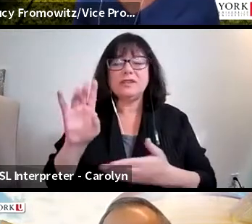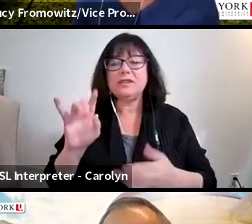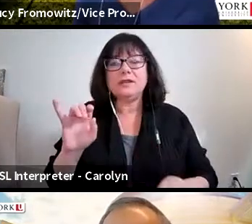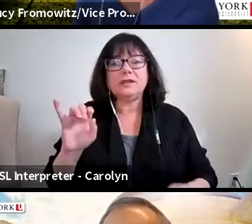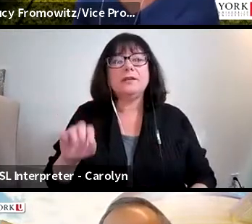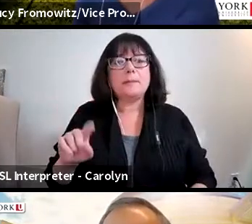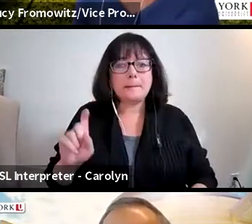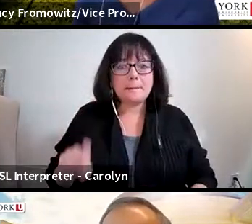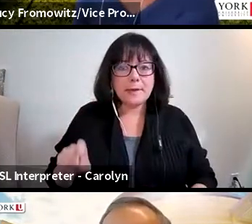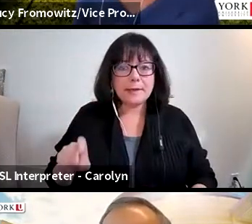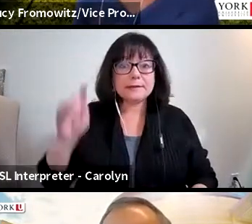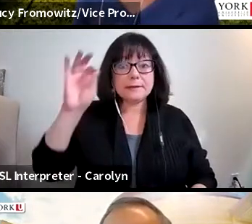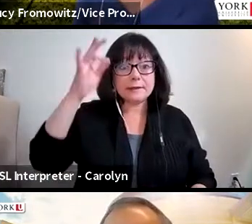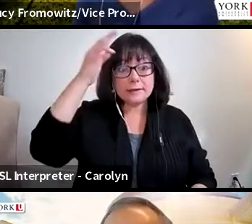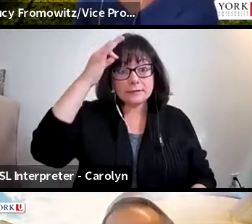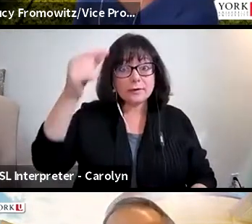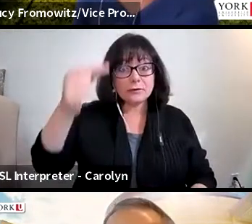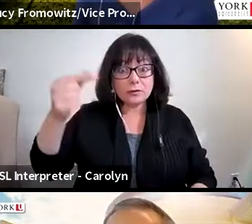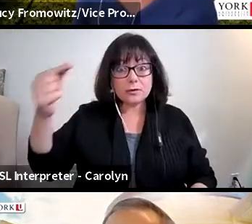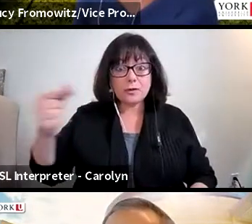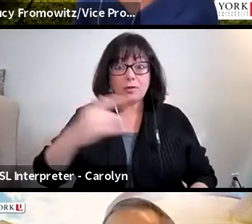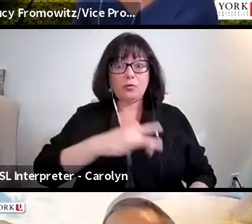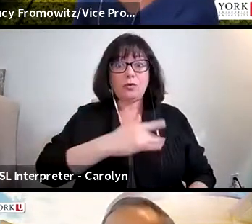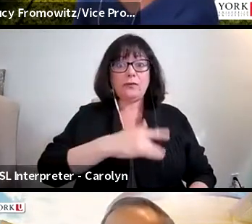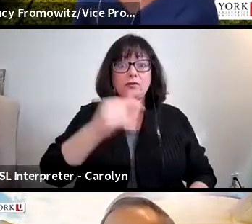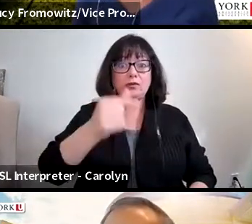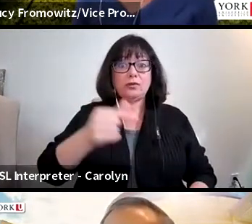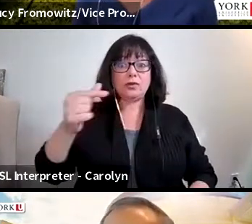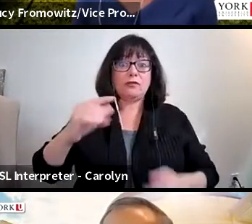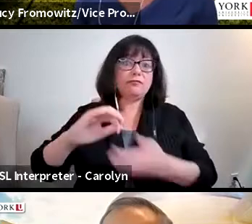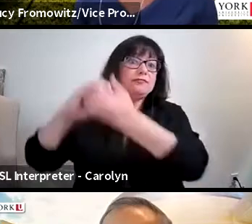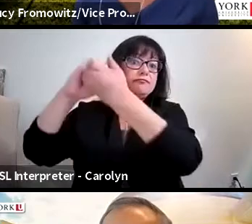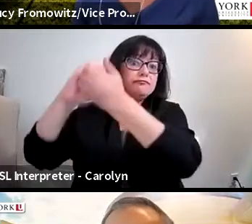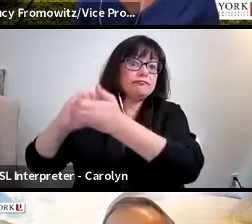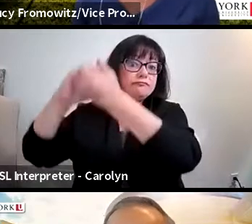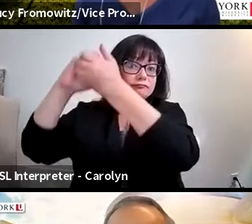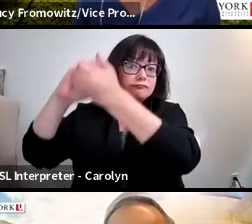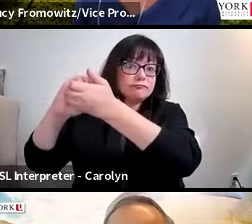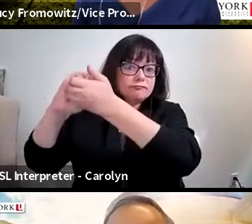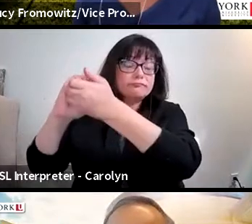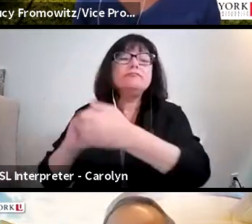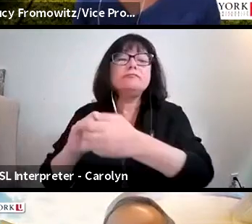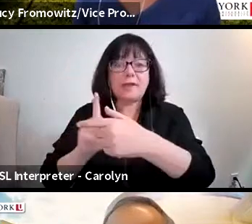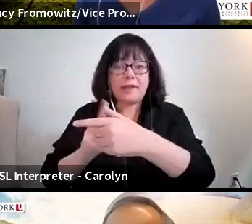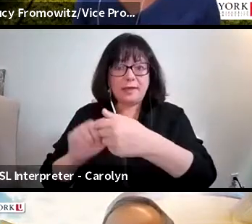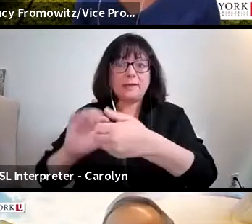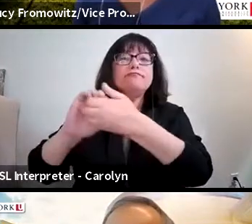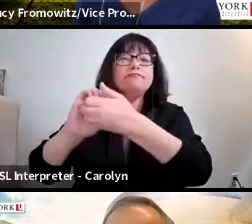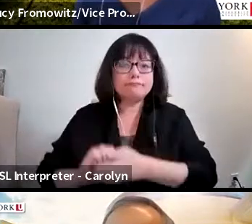federal government and the provincial government. We've been advocating very strongly to do